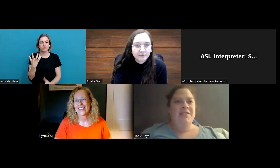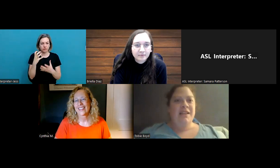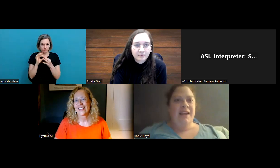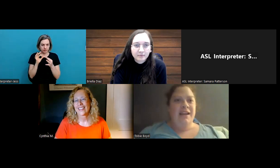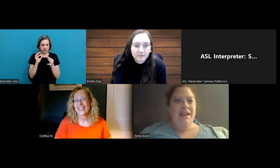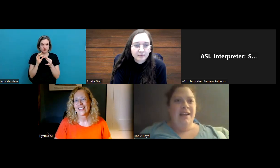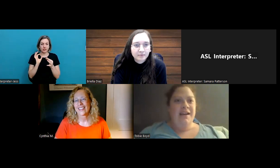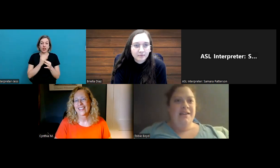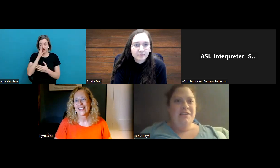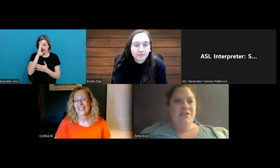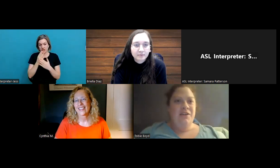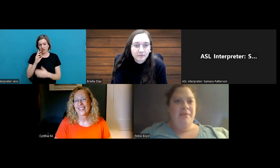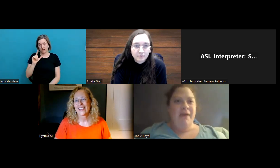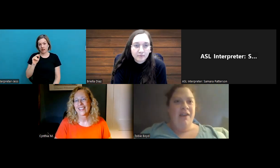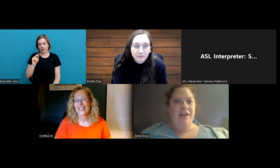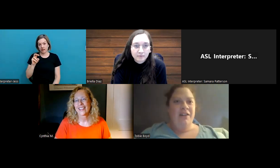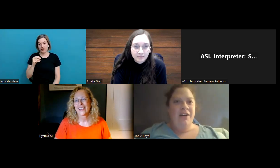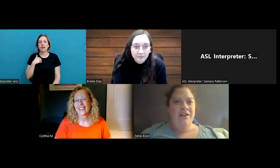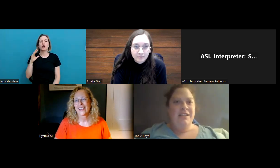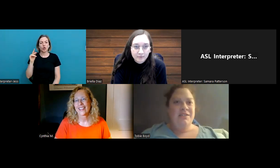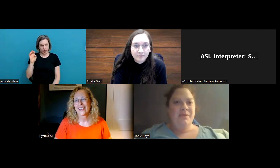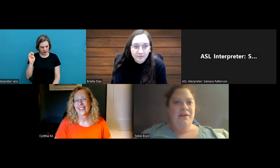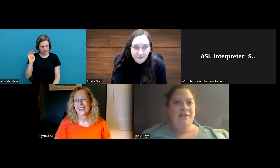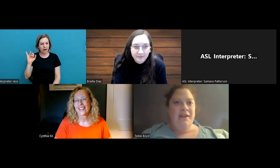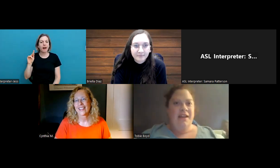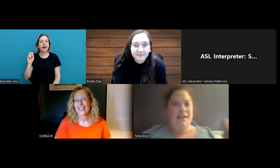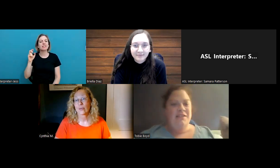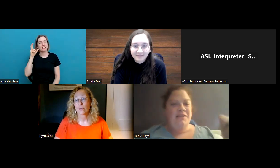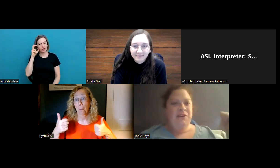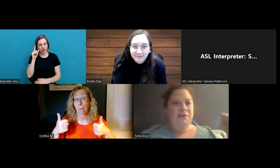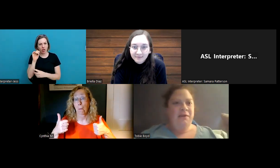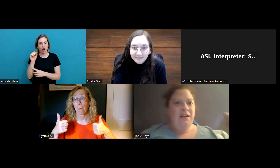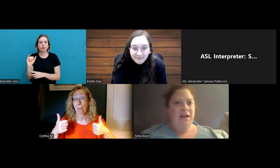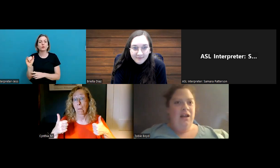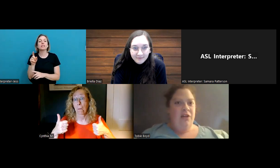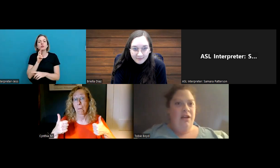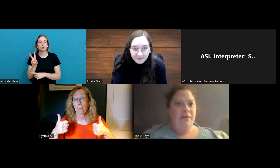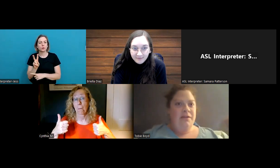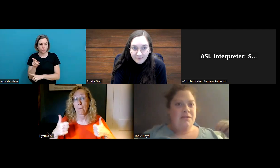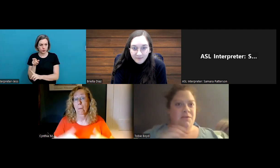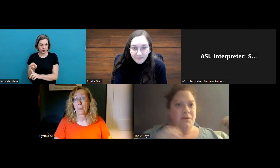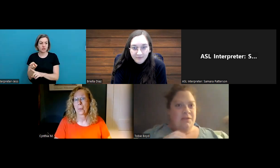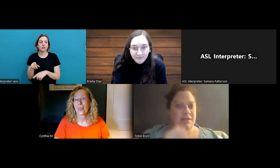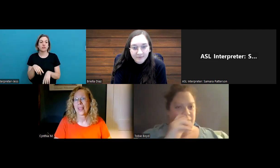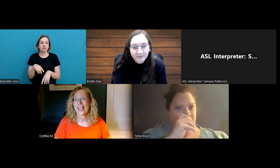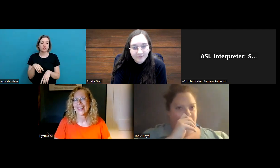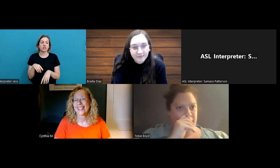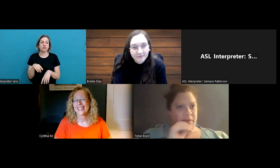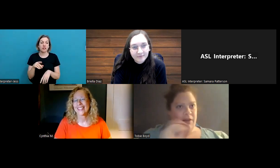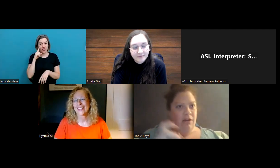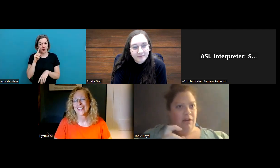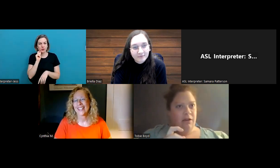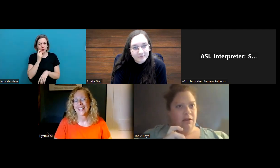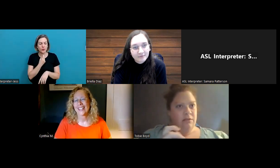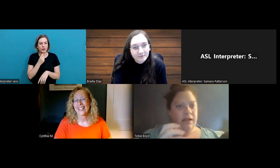our son Landon has cookie bite hearing loss as well, and he's 2. And I thought it was cool to